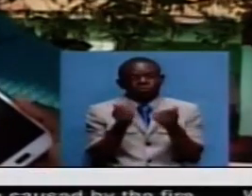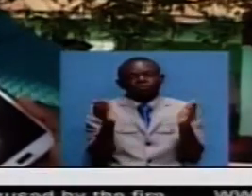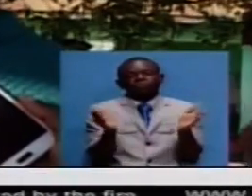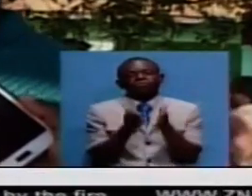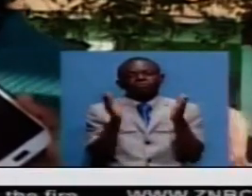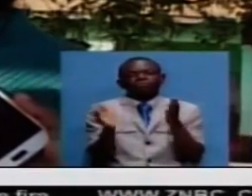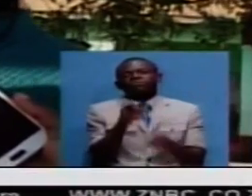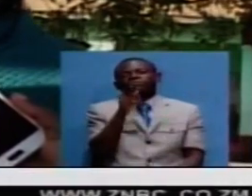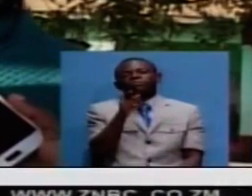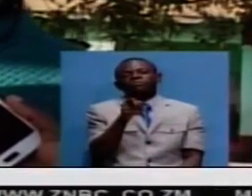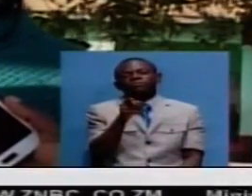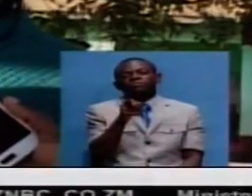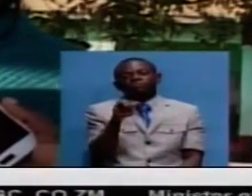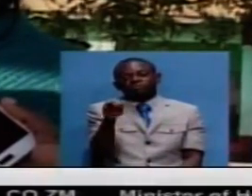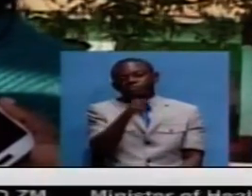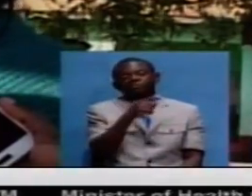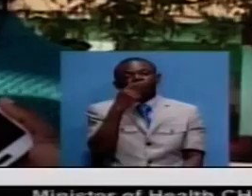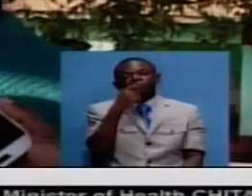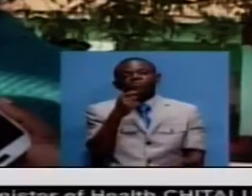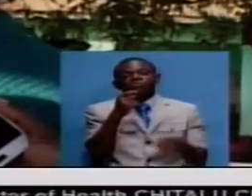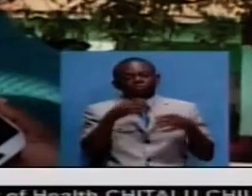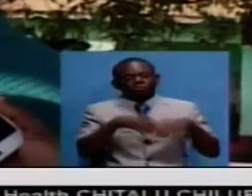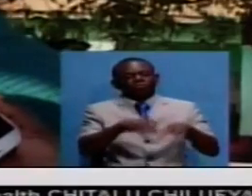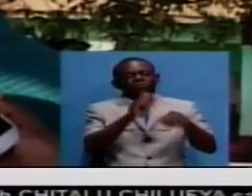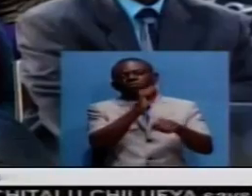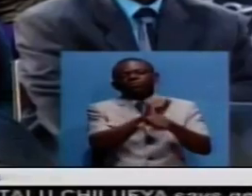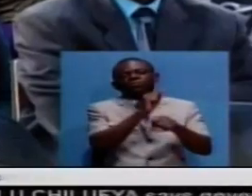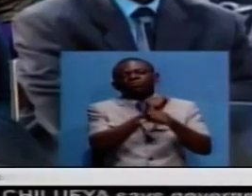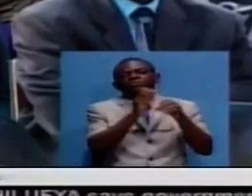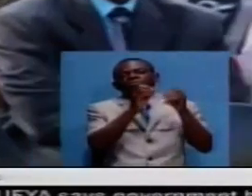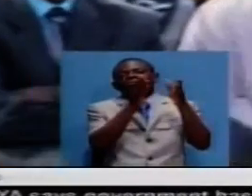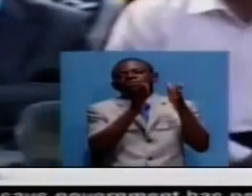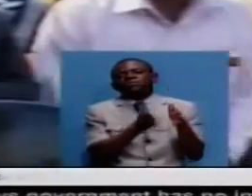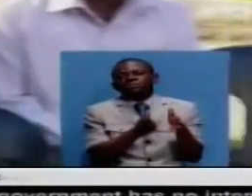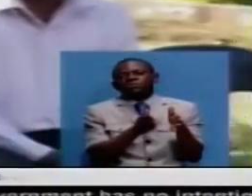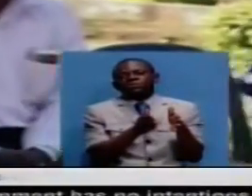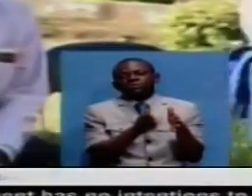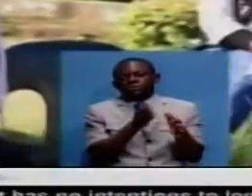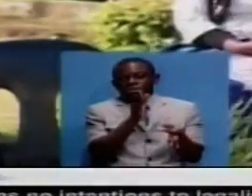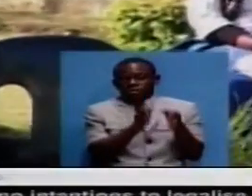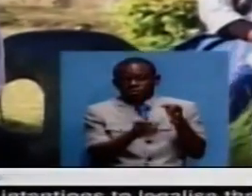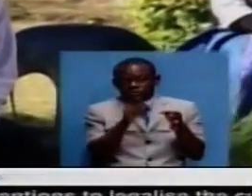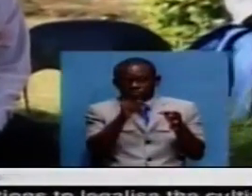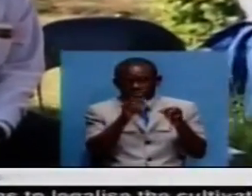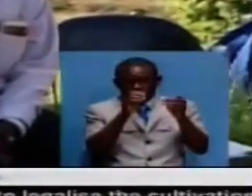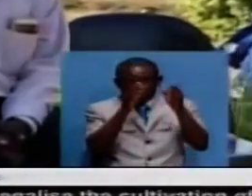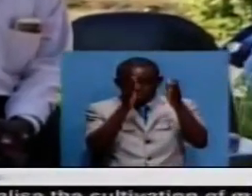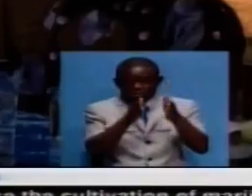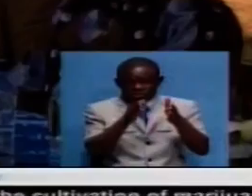within this same sector. If you are a primary certificate holder, ladies and